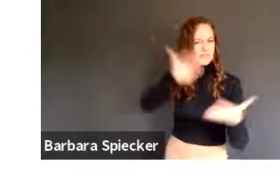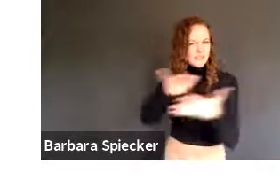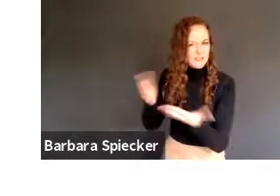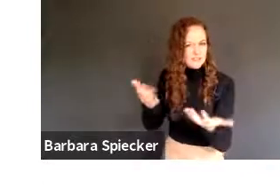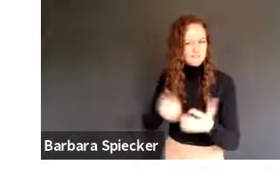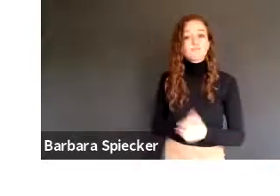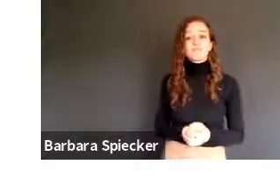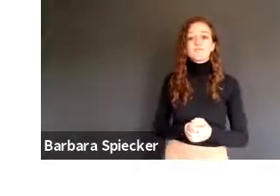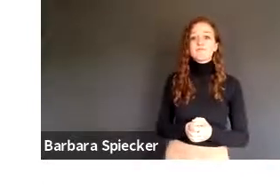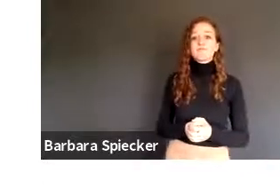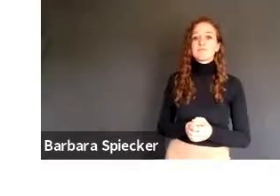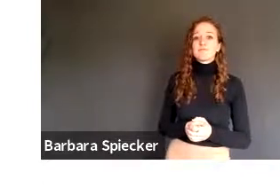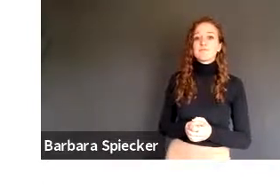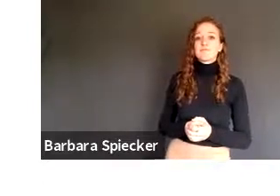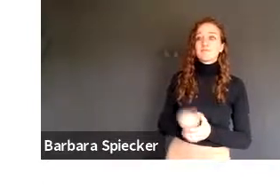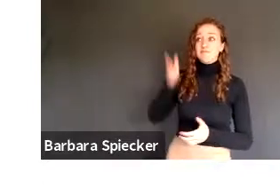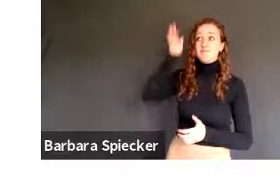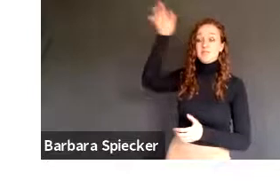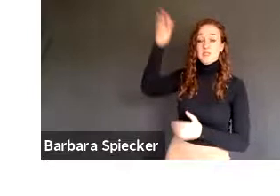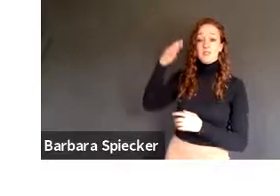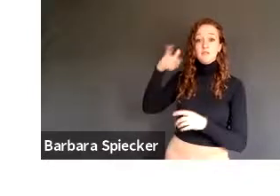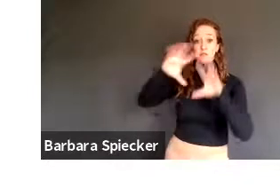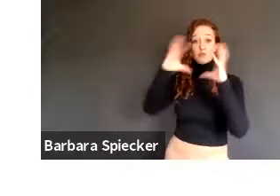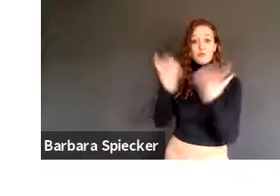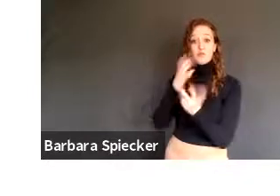What do my findings mean for future studies?